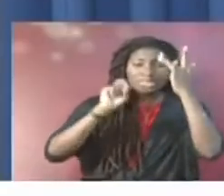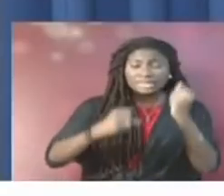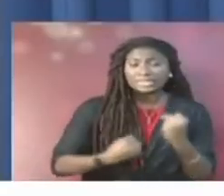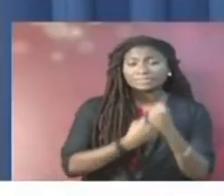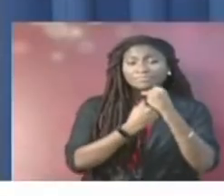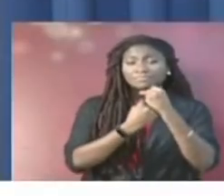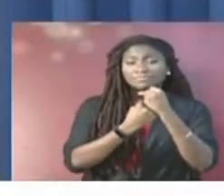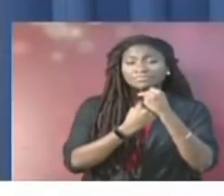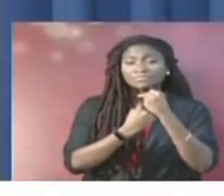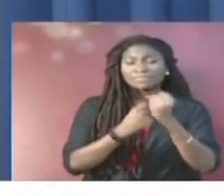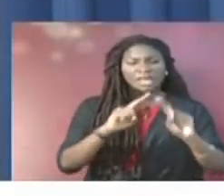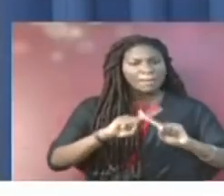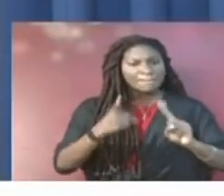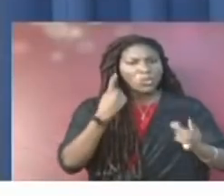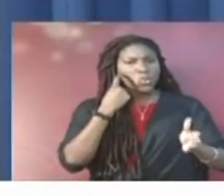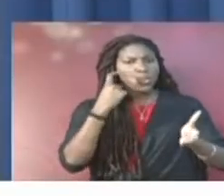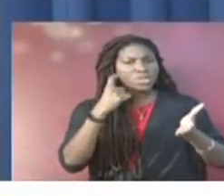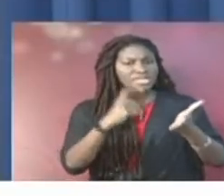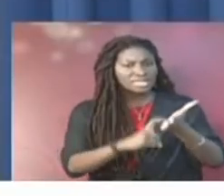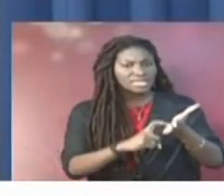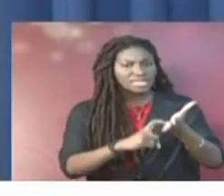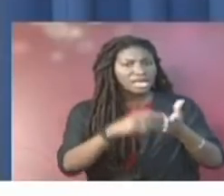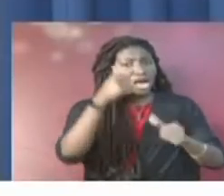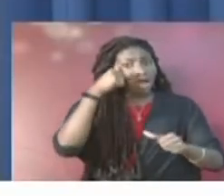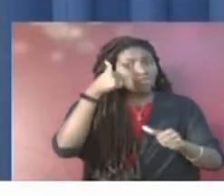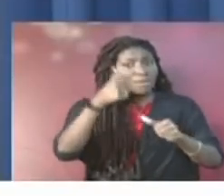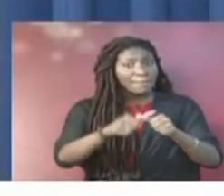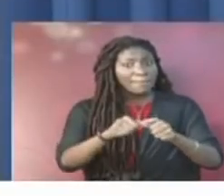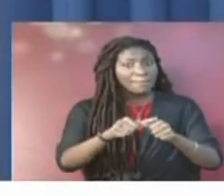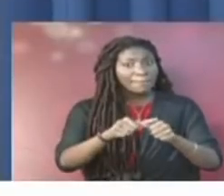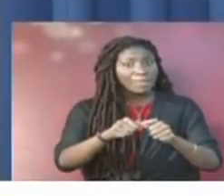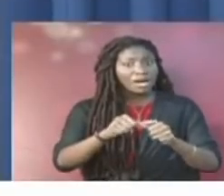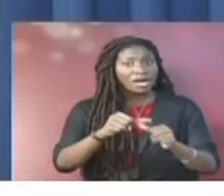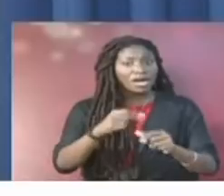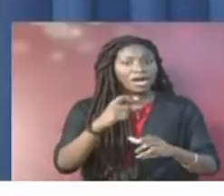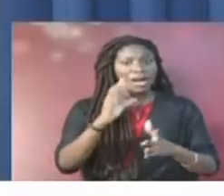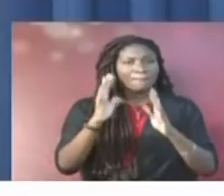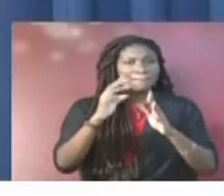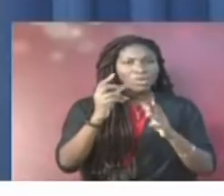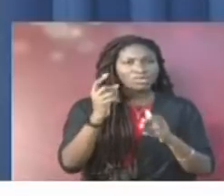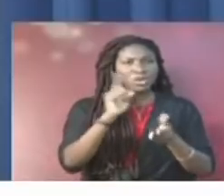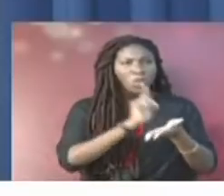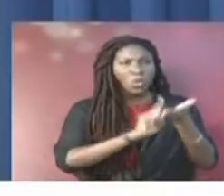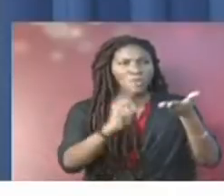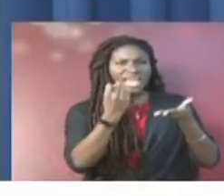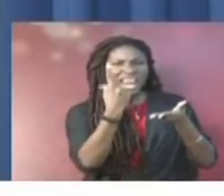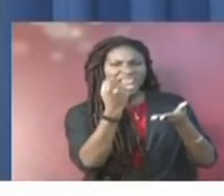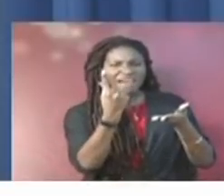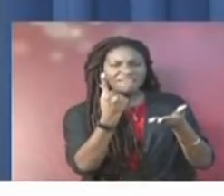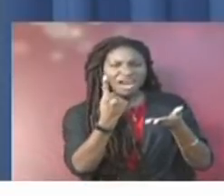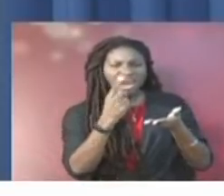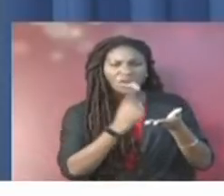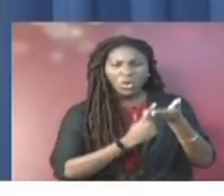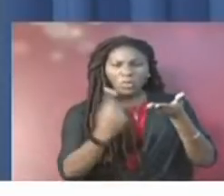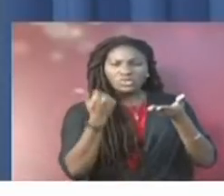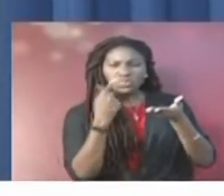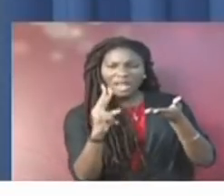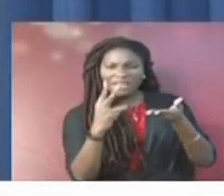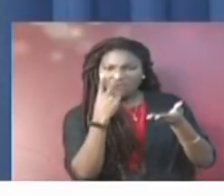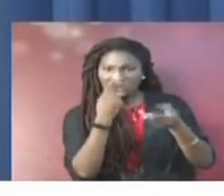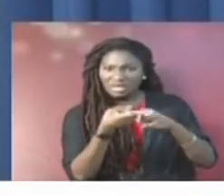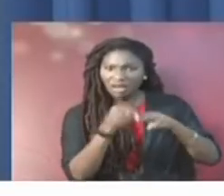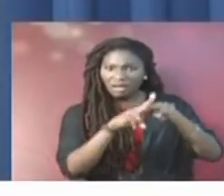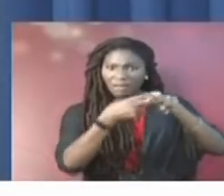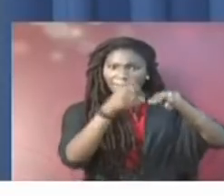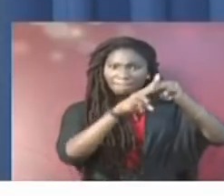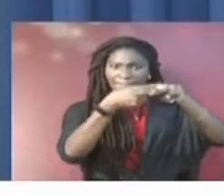we would have noticed was, remember, there was an increase in cases starting from week 11, week 12, and moving forward. And we started putting